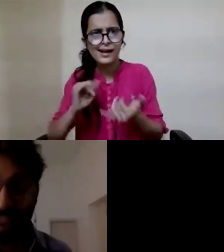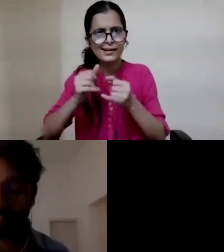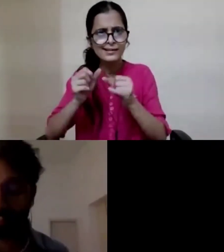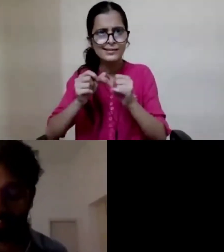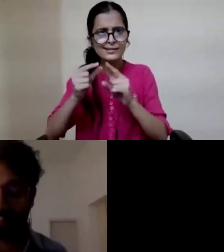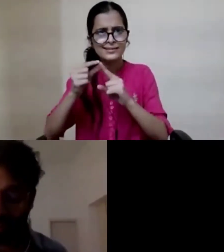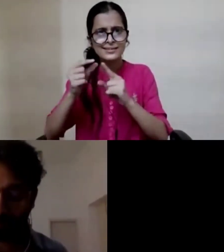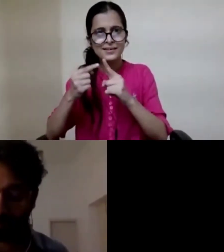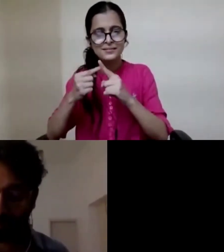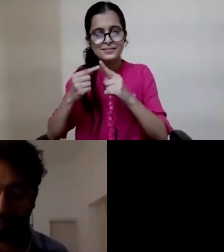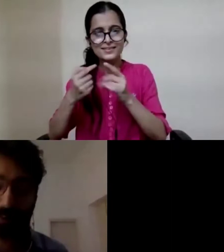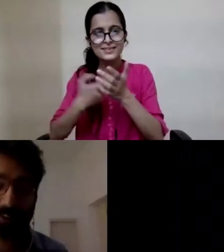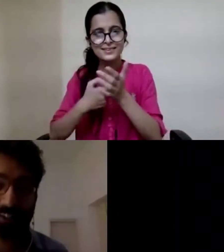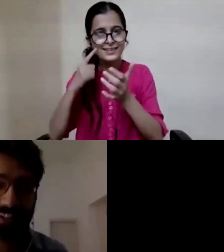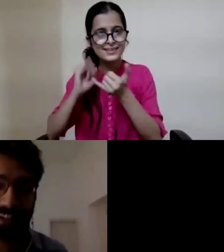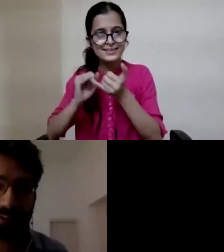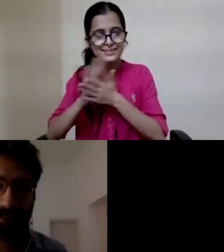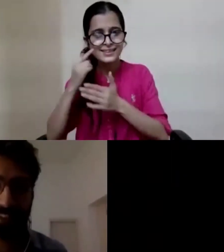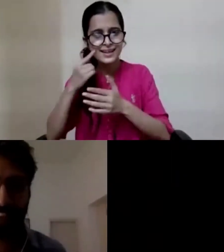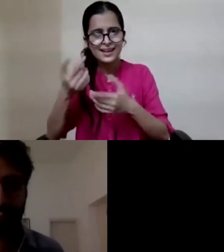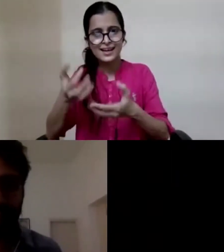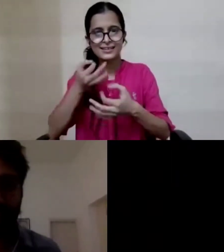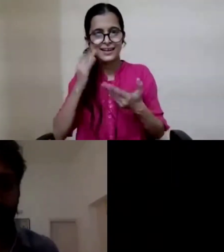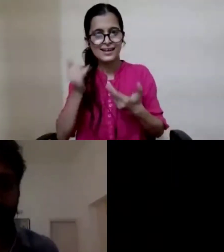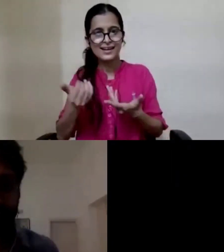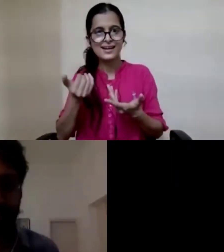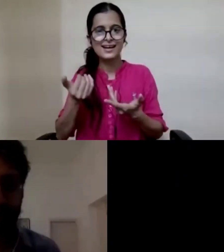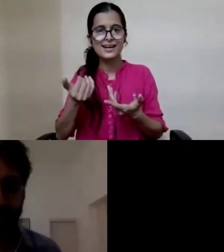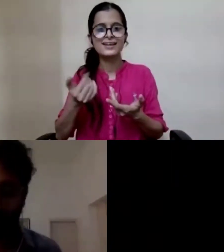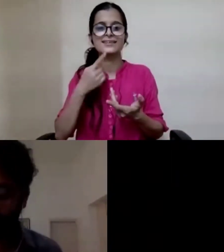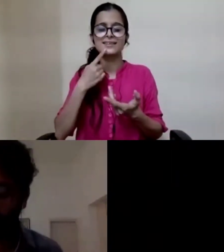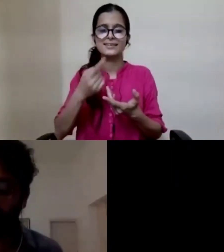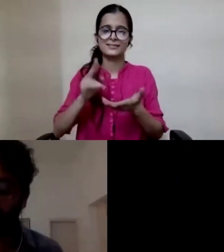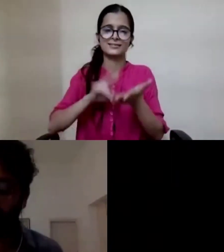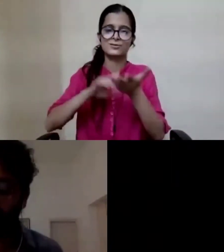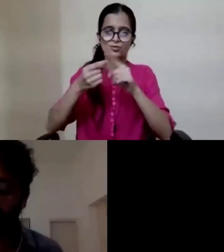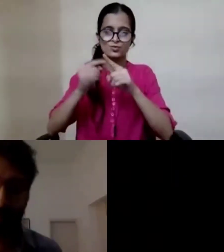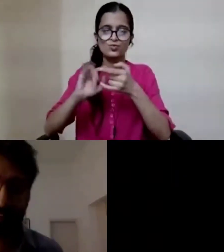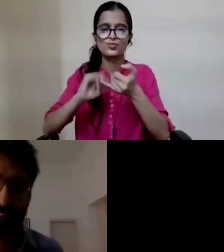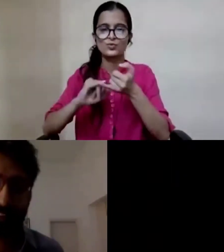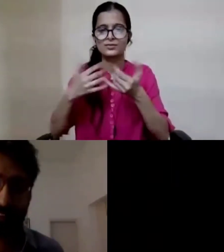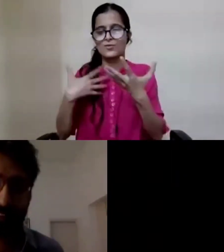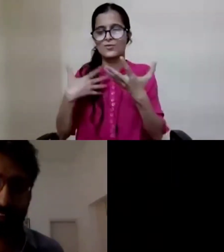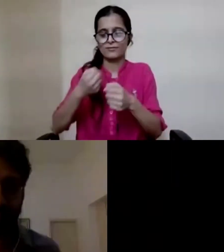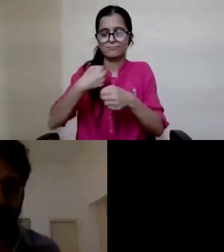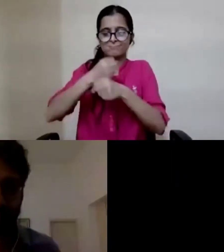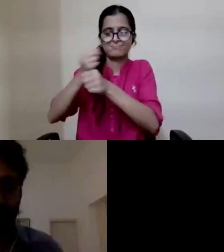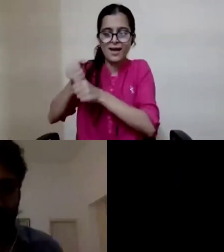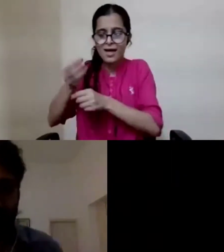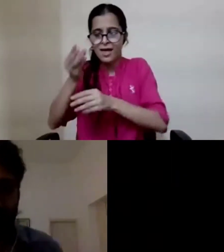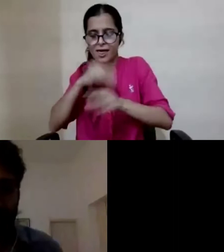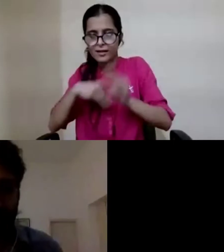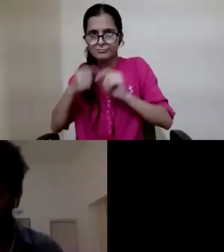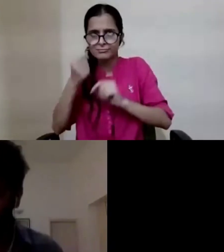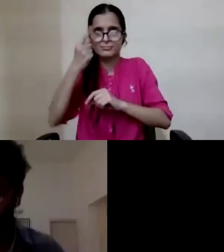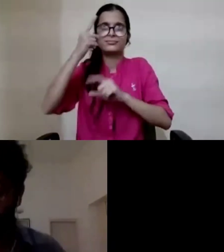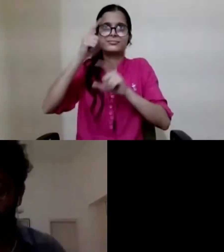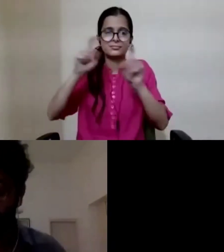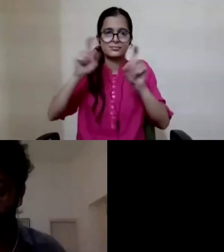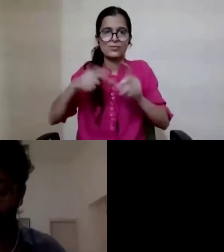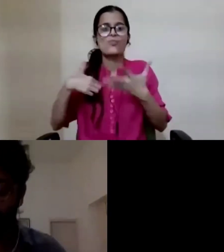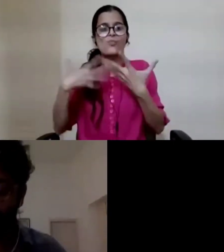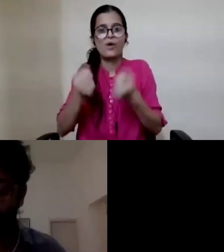No. I was so engrossed in taking notes that I said I'll take some. I need some time to make sense of everything and sort of.